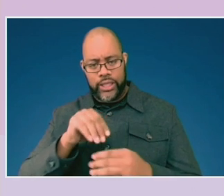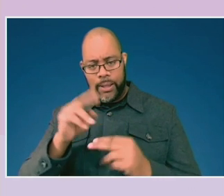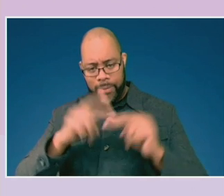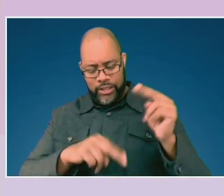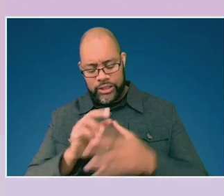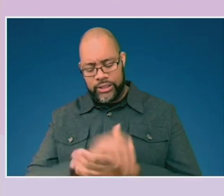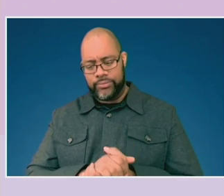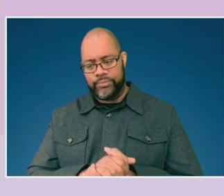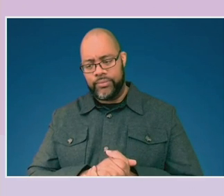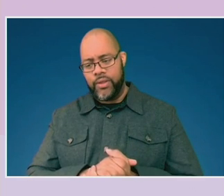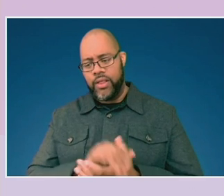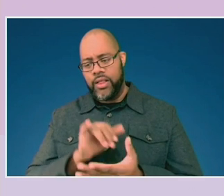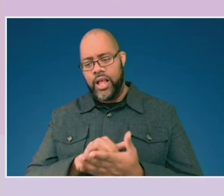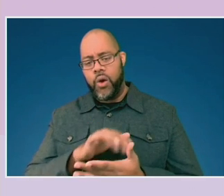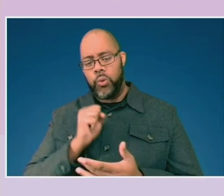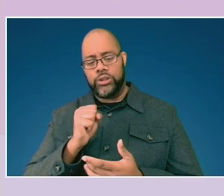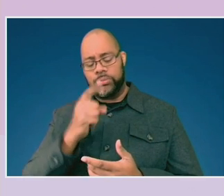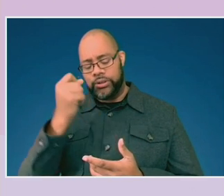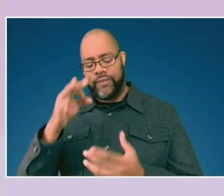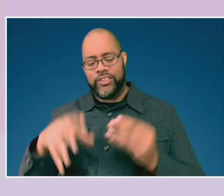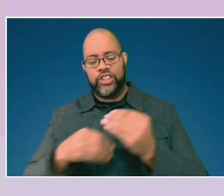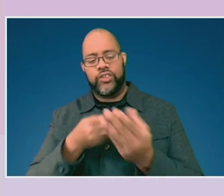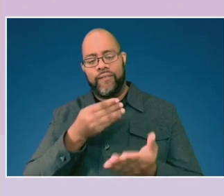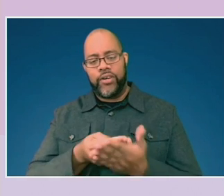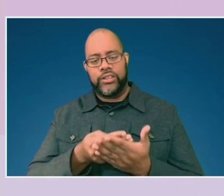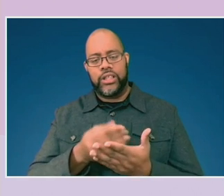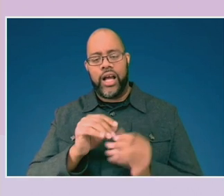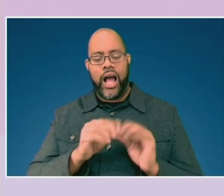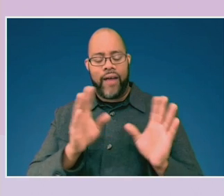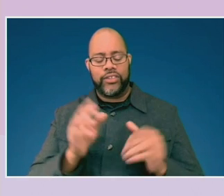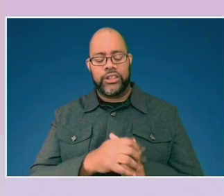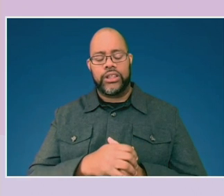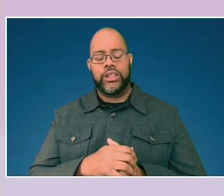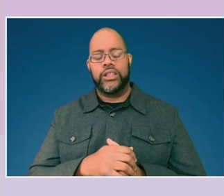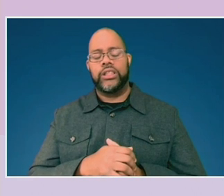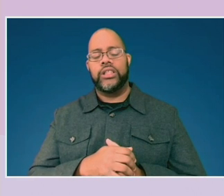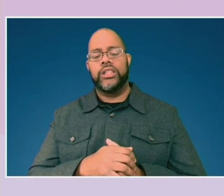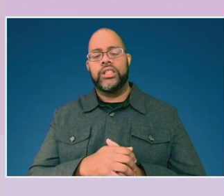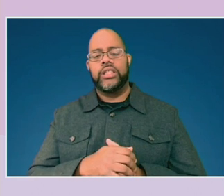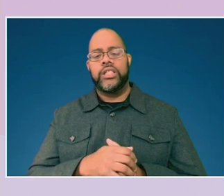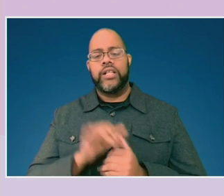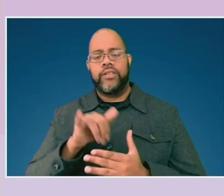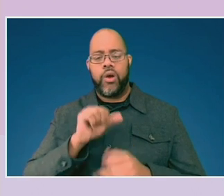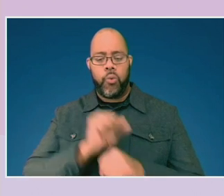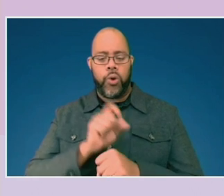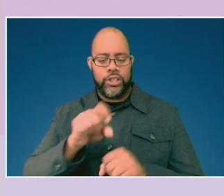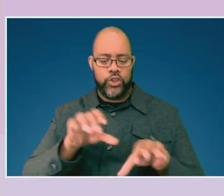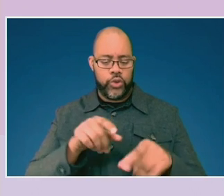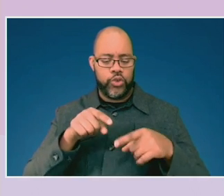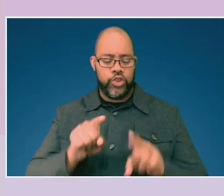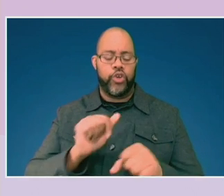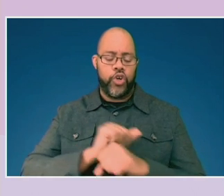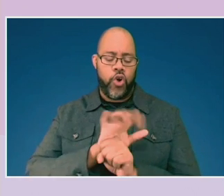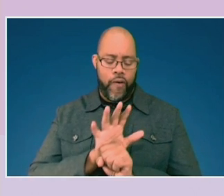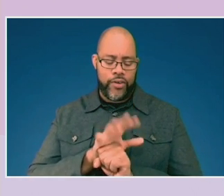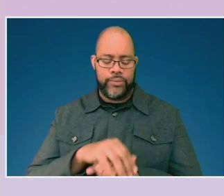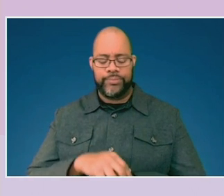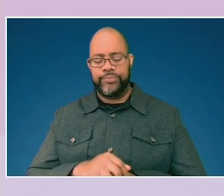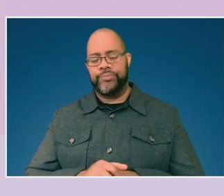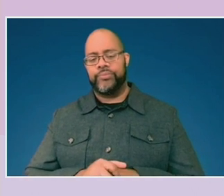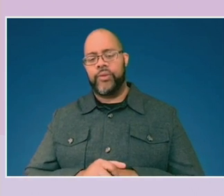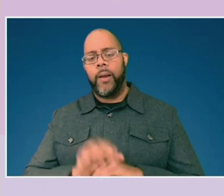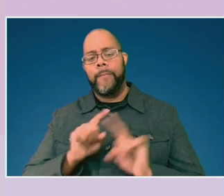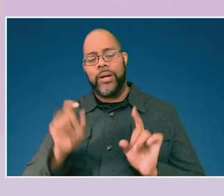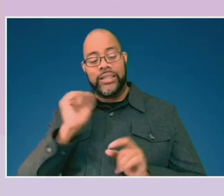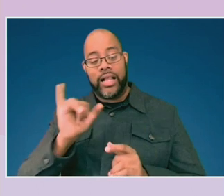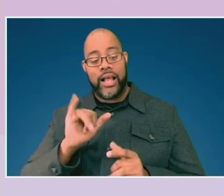mm-hmm. that was due to additional funding and obviously the immense amount of work that they needed to do during COVID. But it sounds like